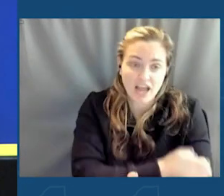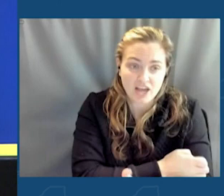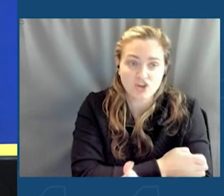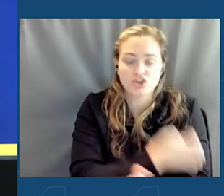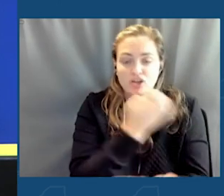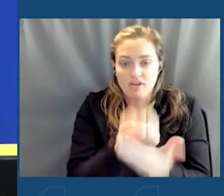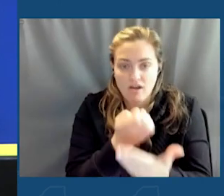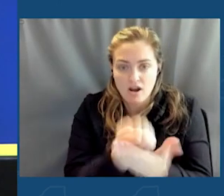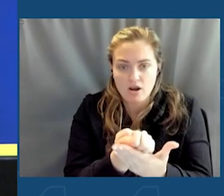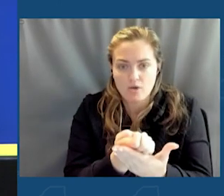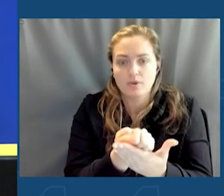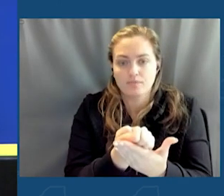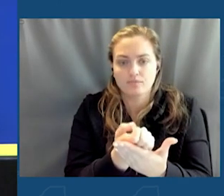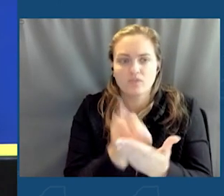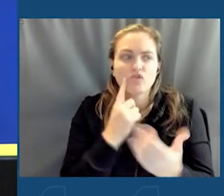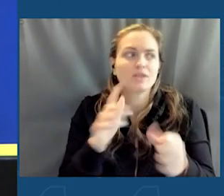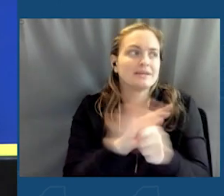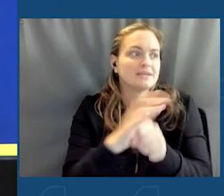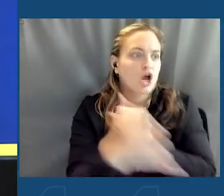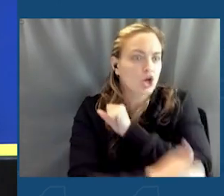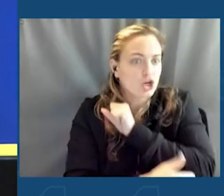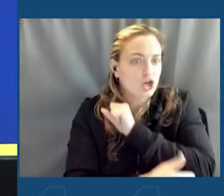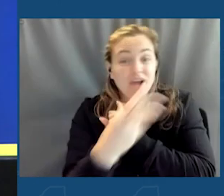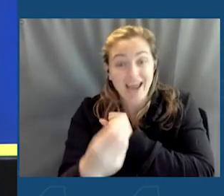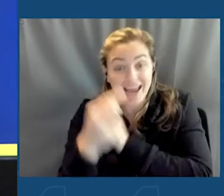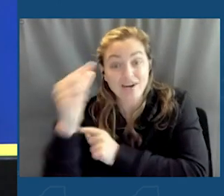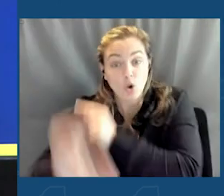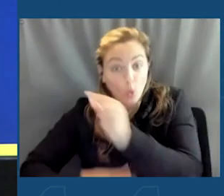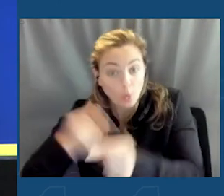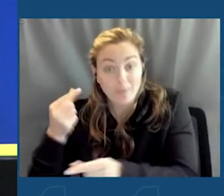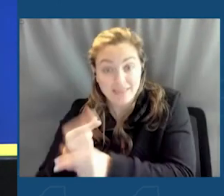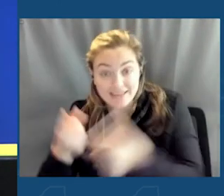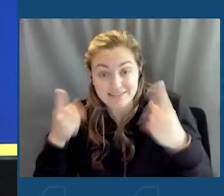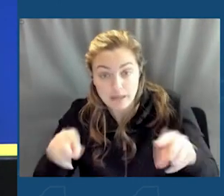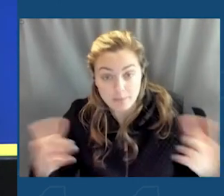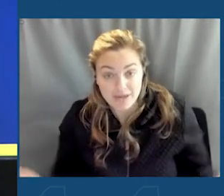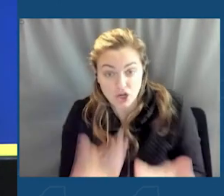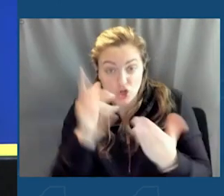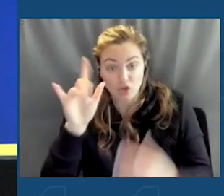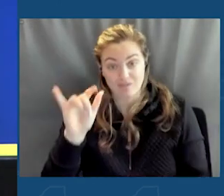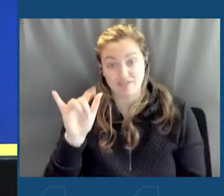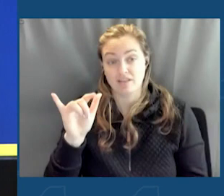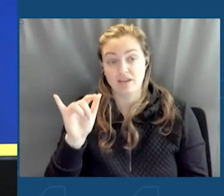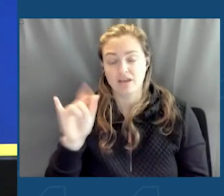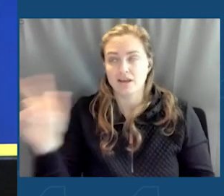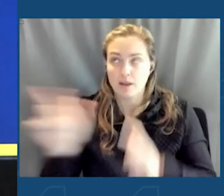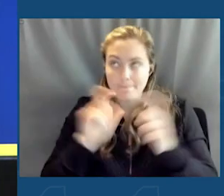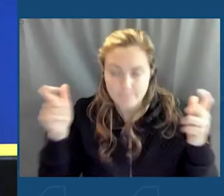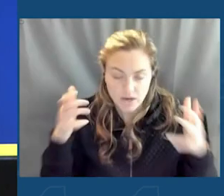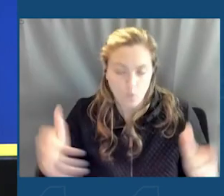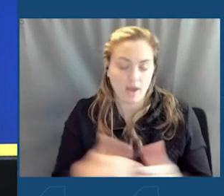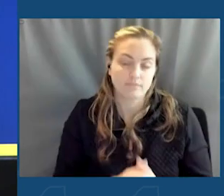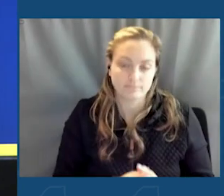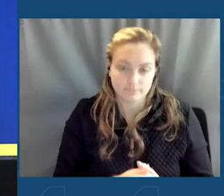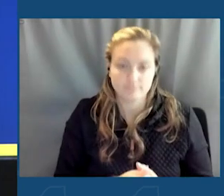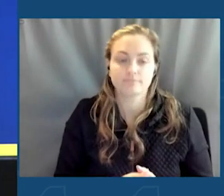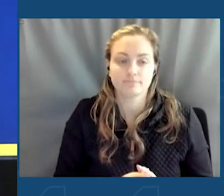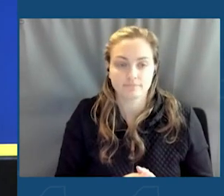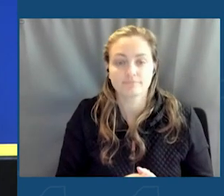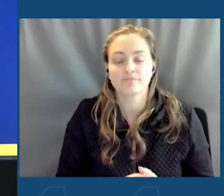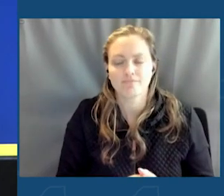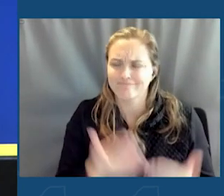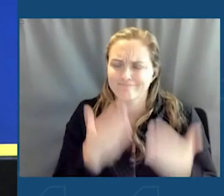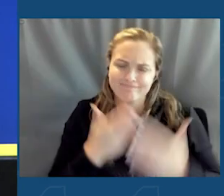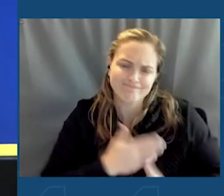for our country and globally as well. And it is happening here on Long Island in a big way, Governor, and we are so grateful